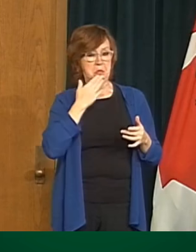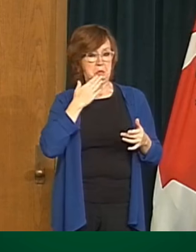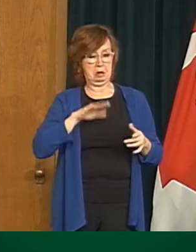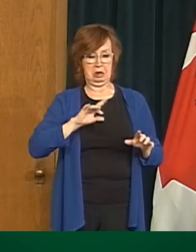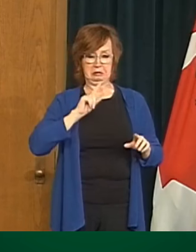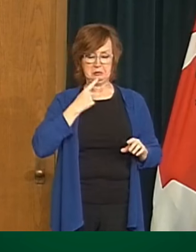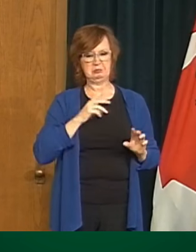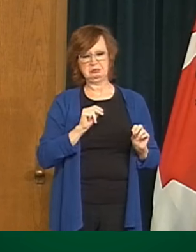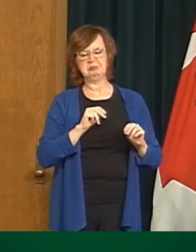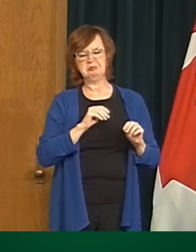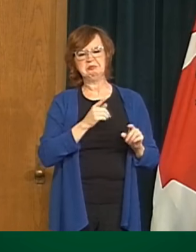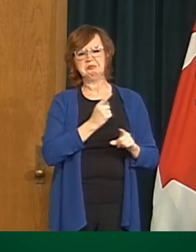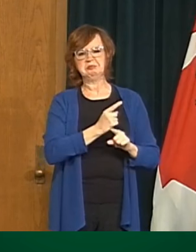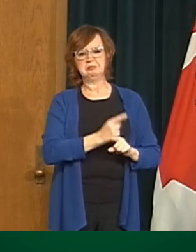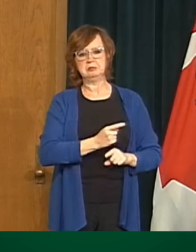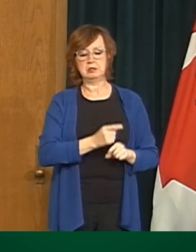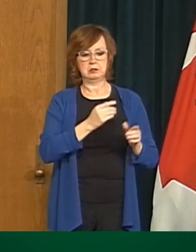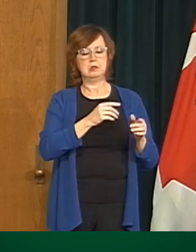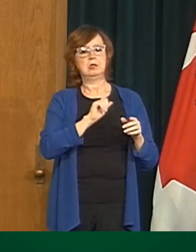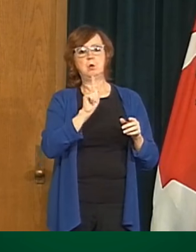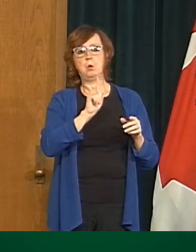ordered, we have now